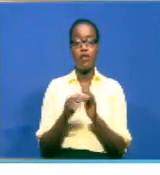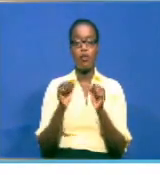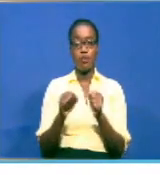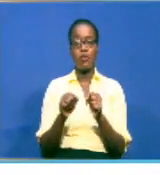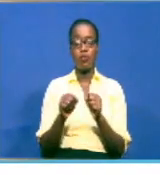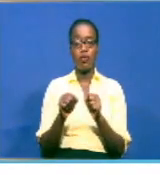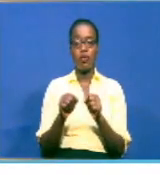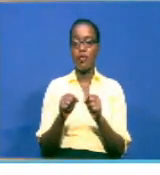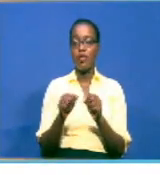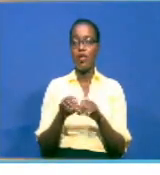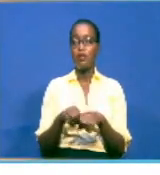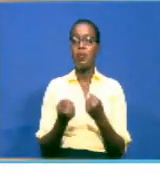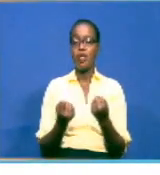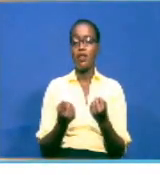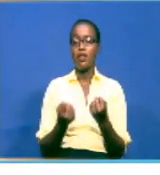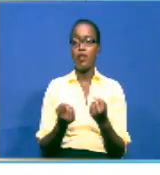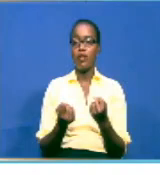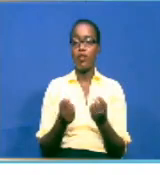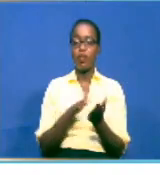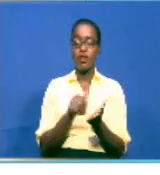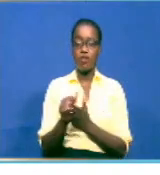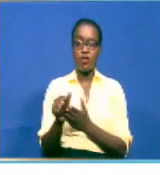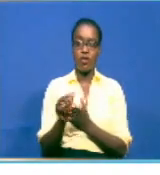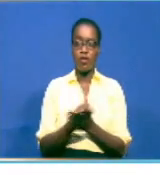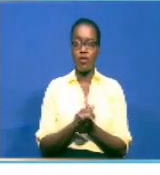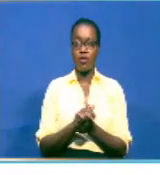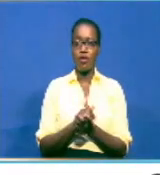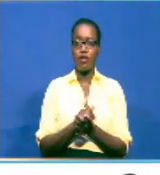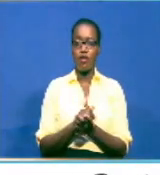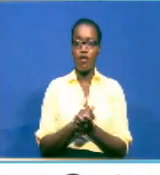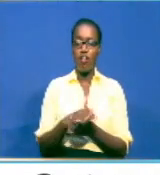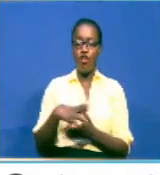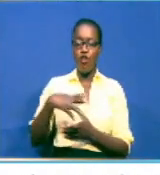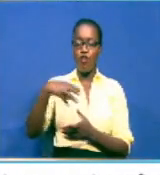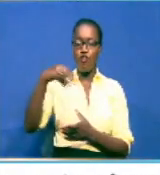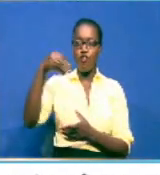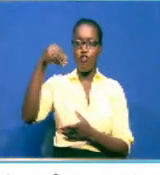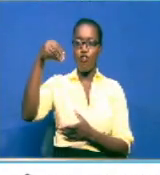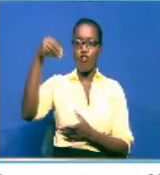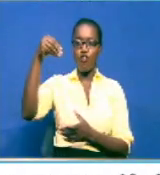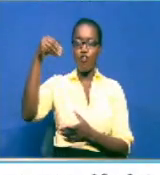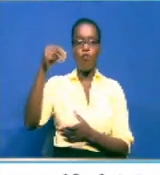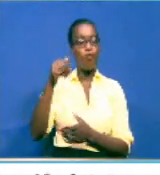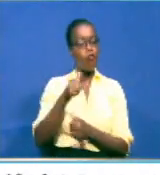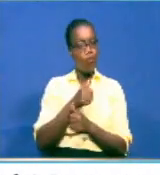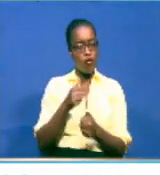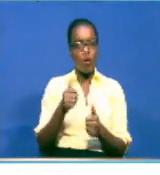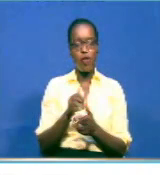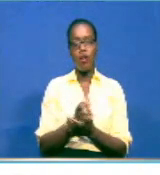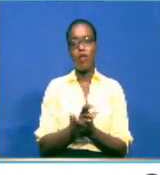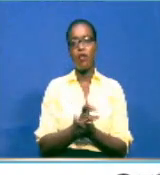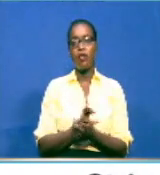dying off. So the first step is to switch off your phone properly. So you put it